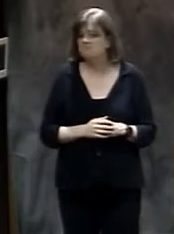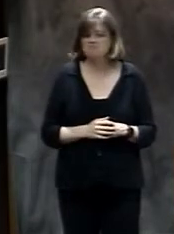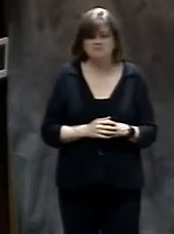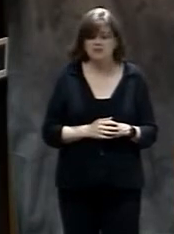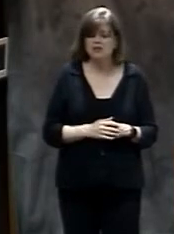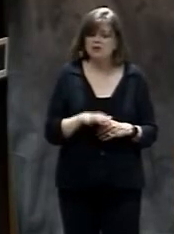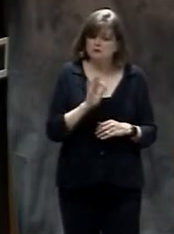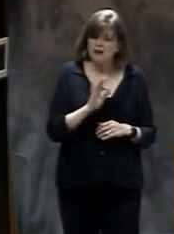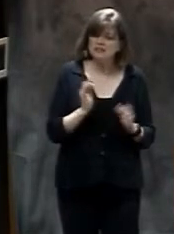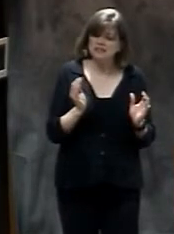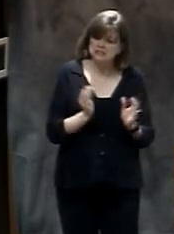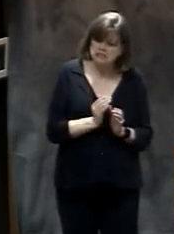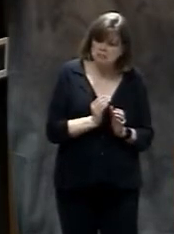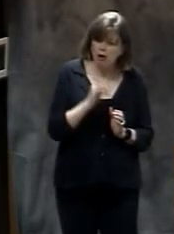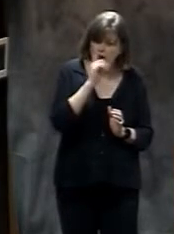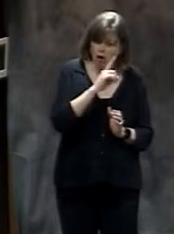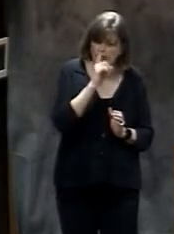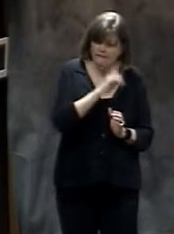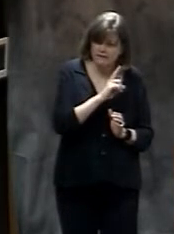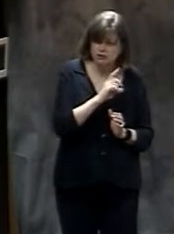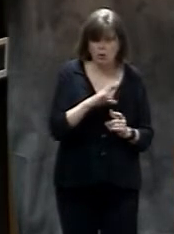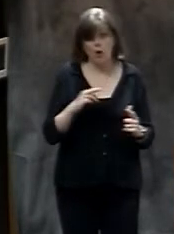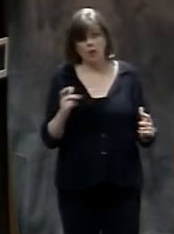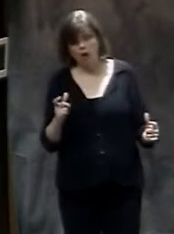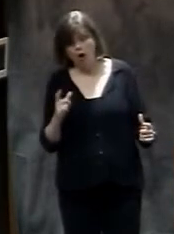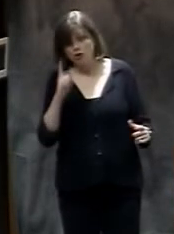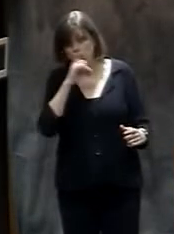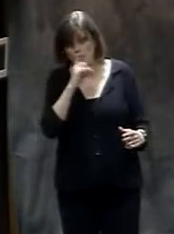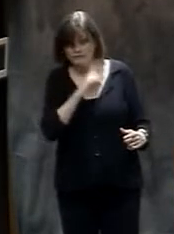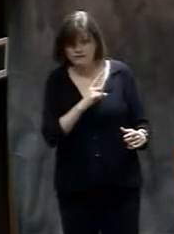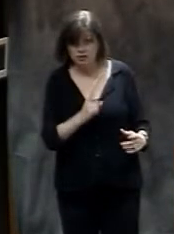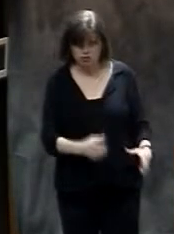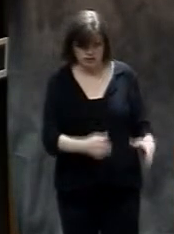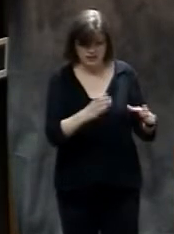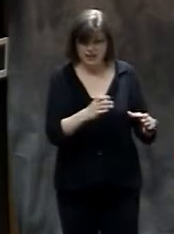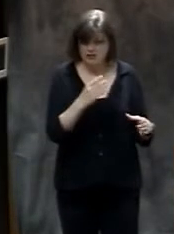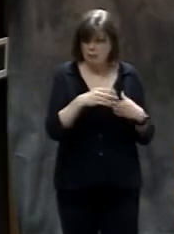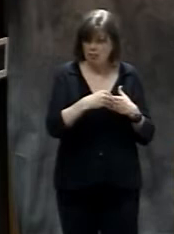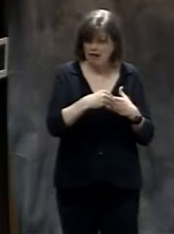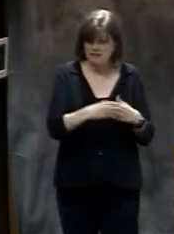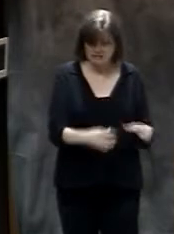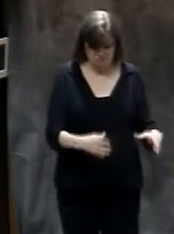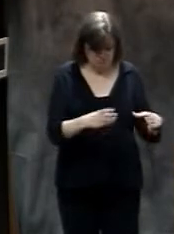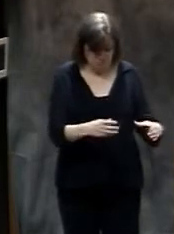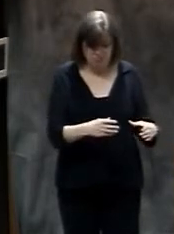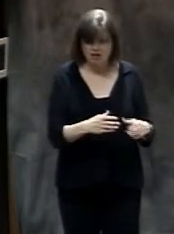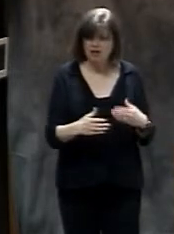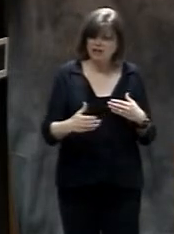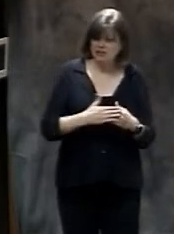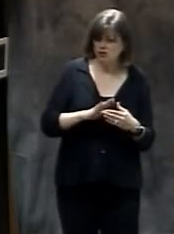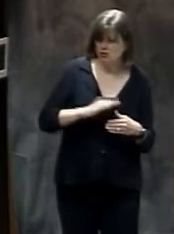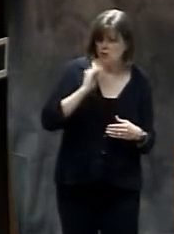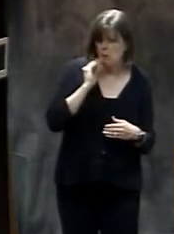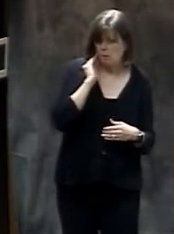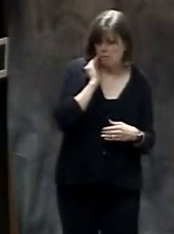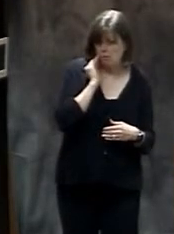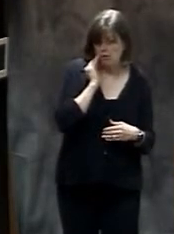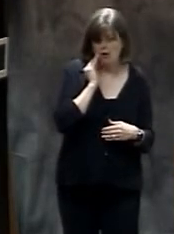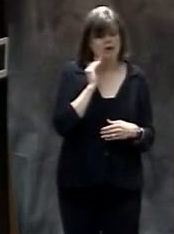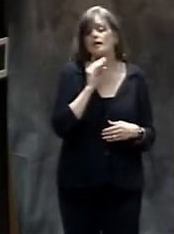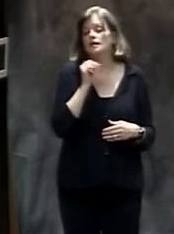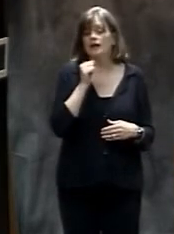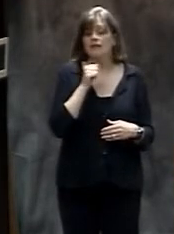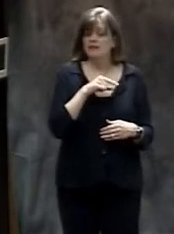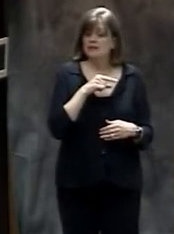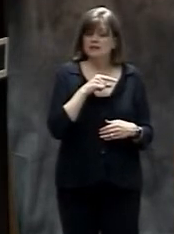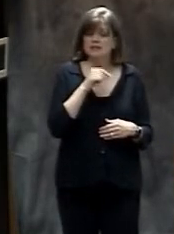artificial containers, or large containers, artificial containers, in and around your house. This mosquito does not lay her eggs in the water.